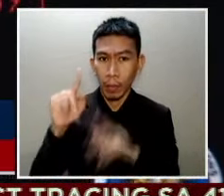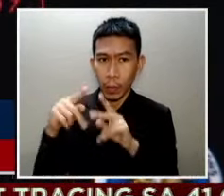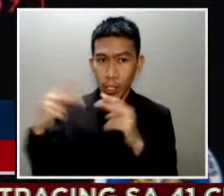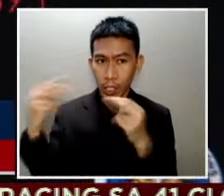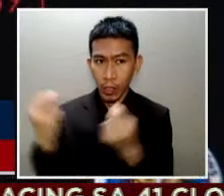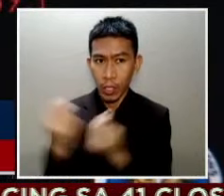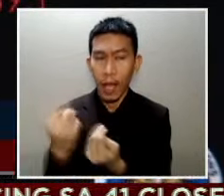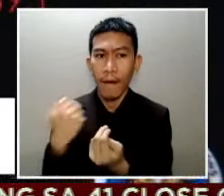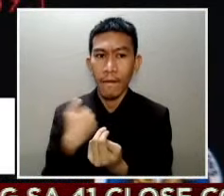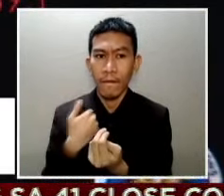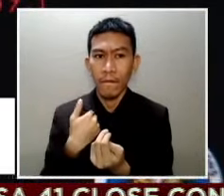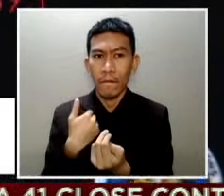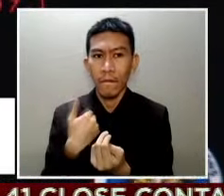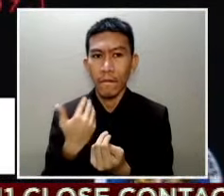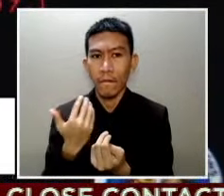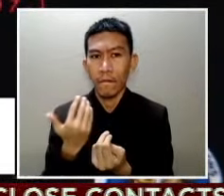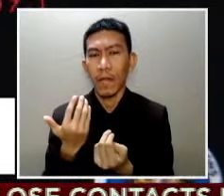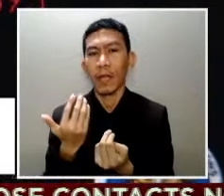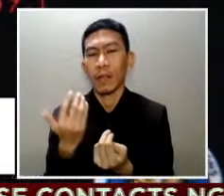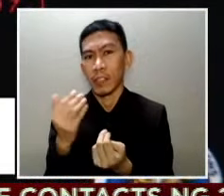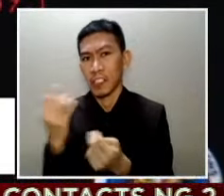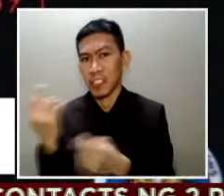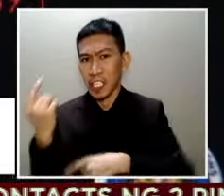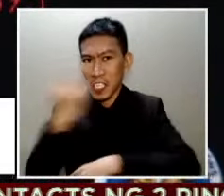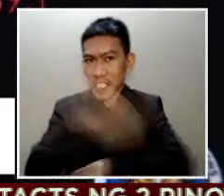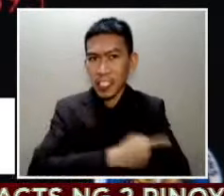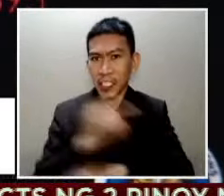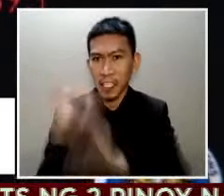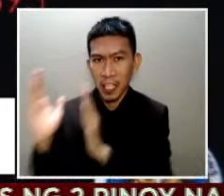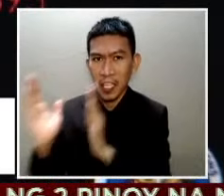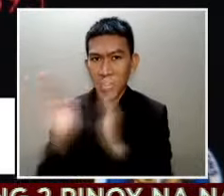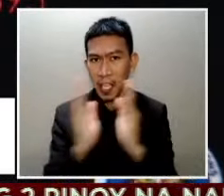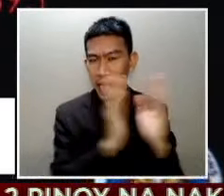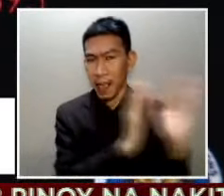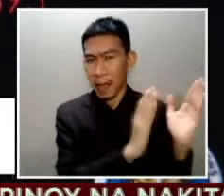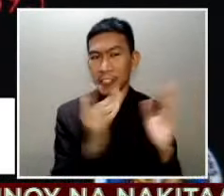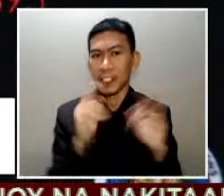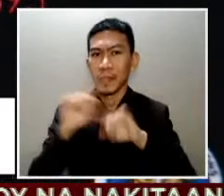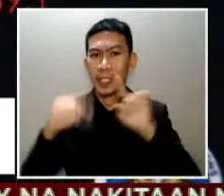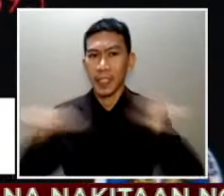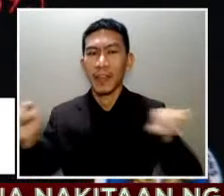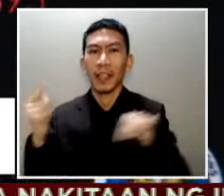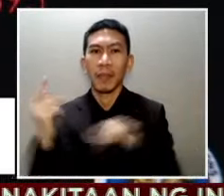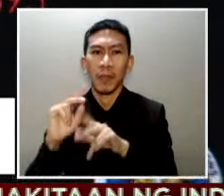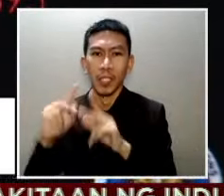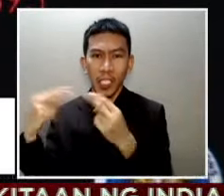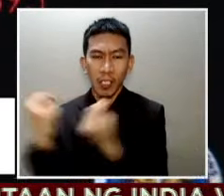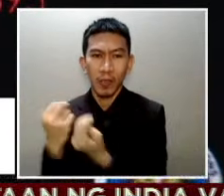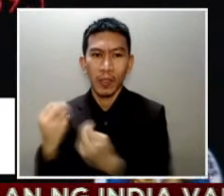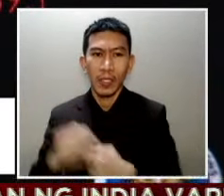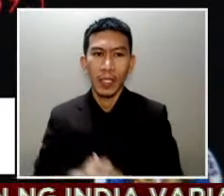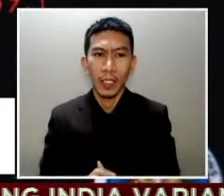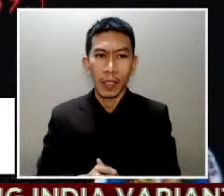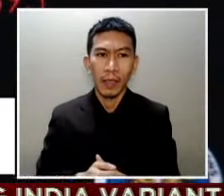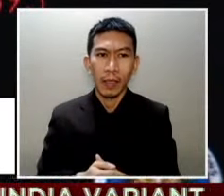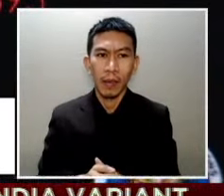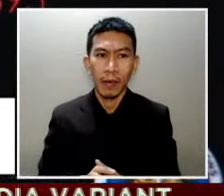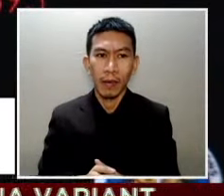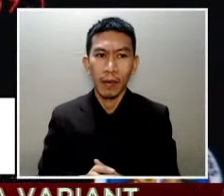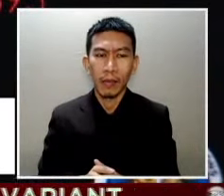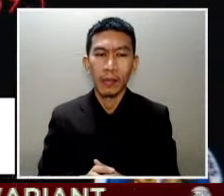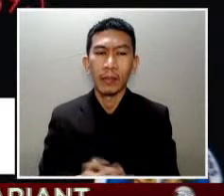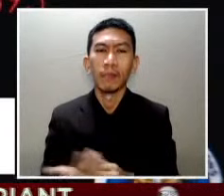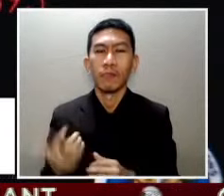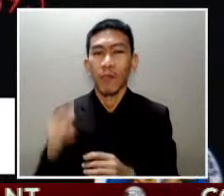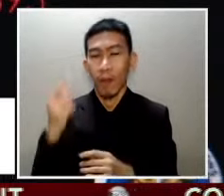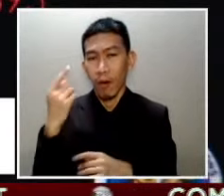number of several days for multi elective positions and also to limiting